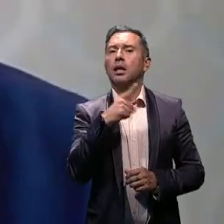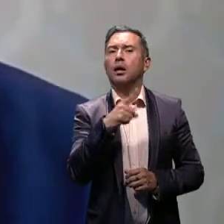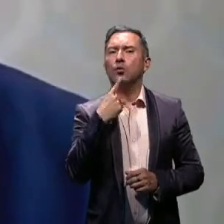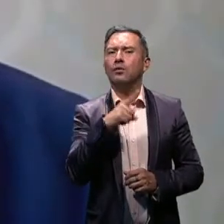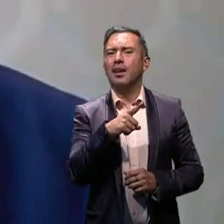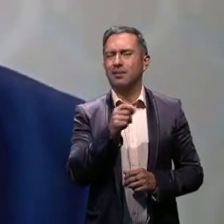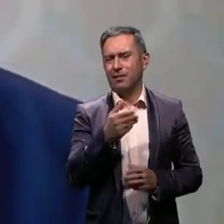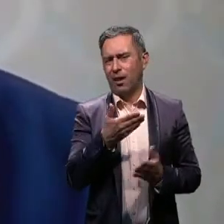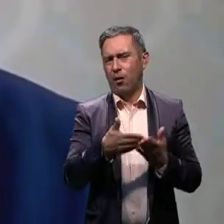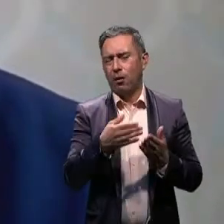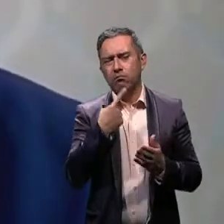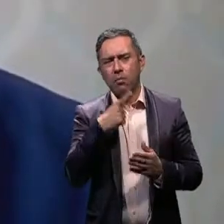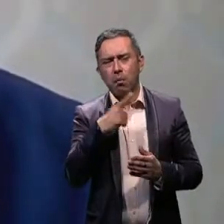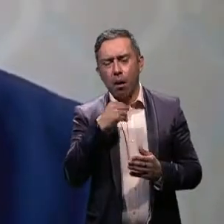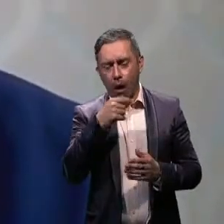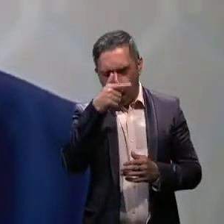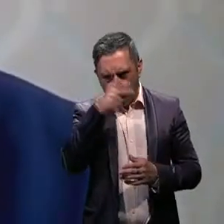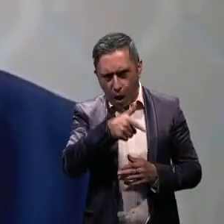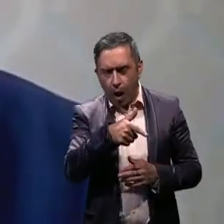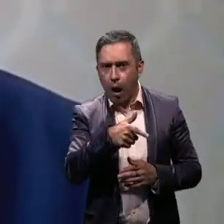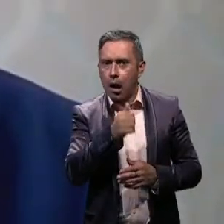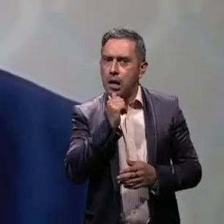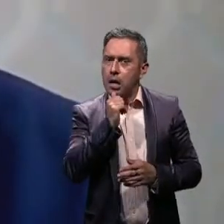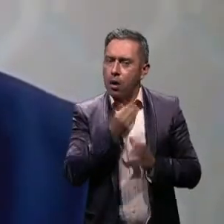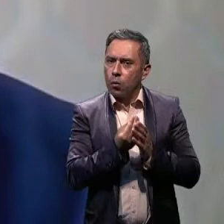giving a new or a novel